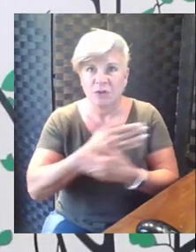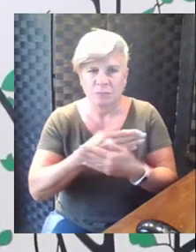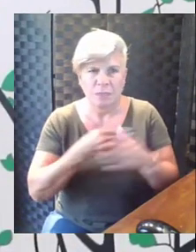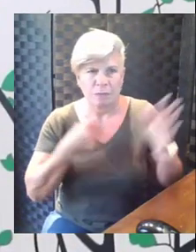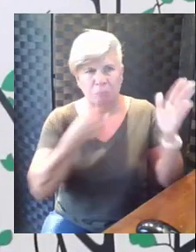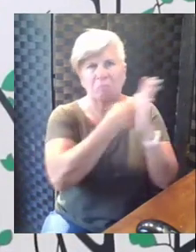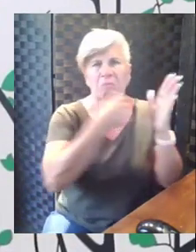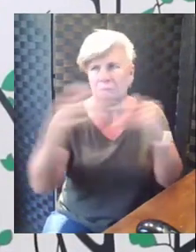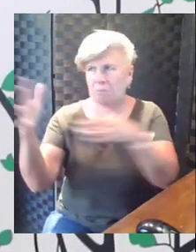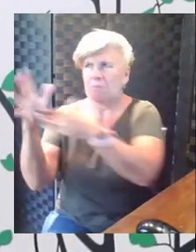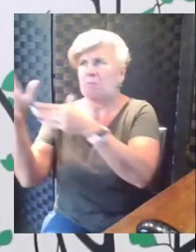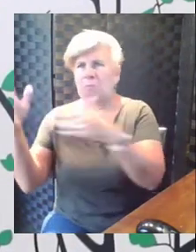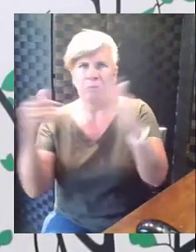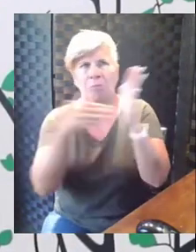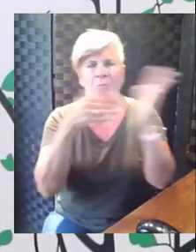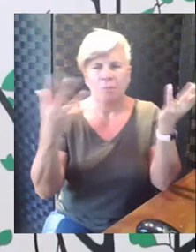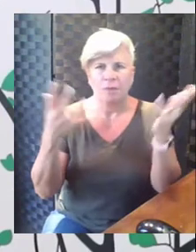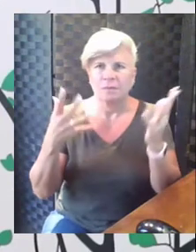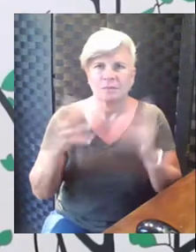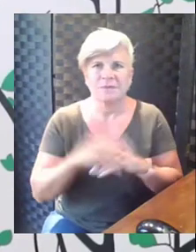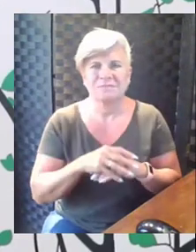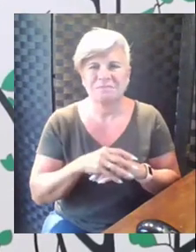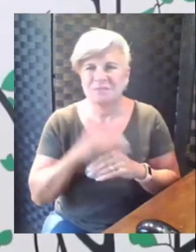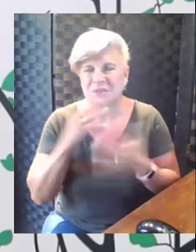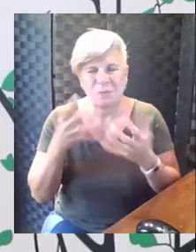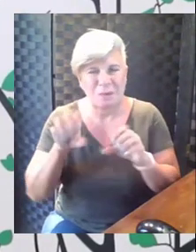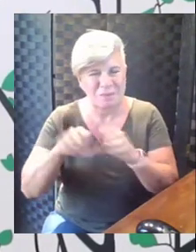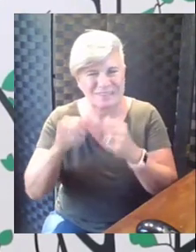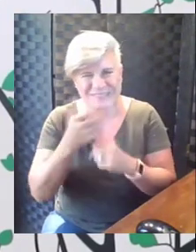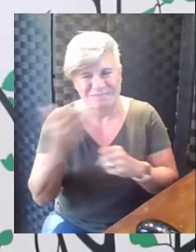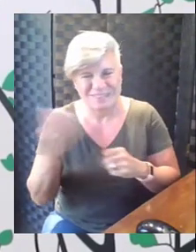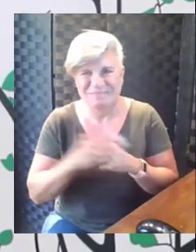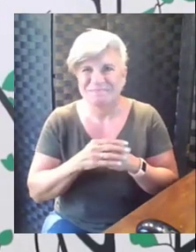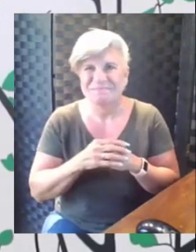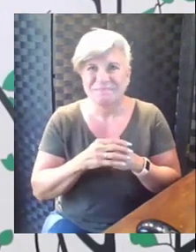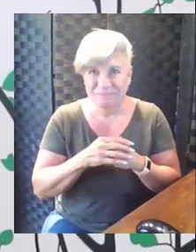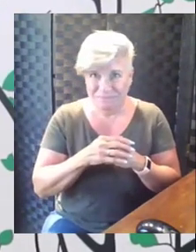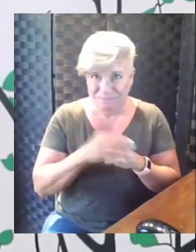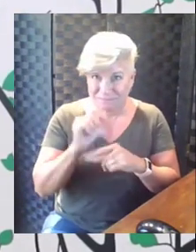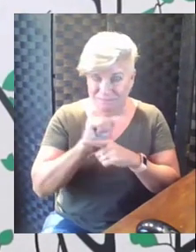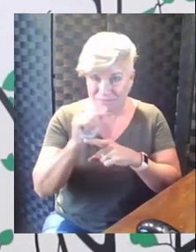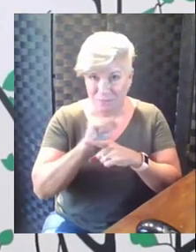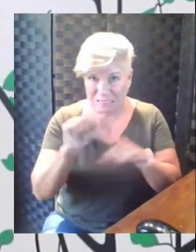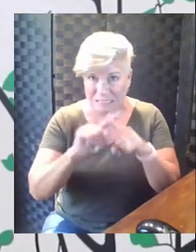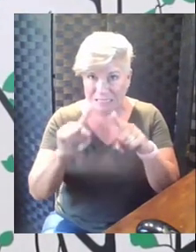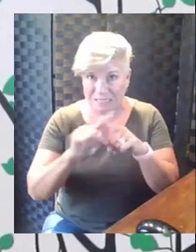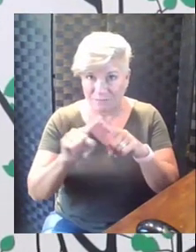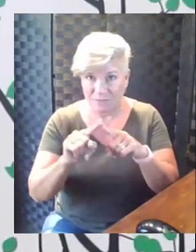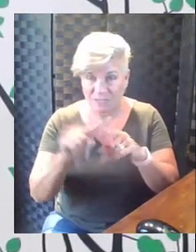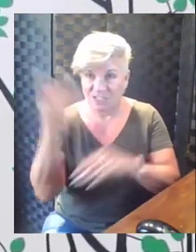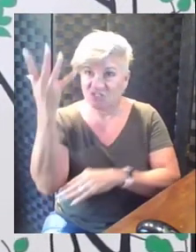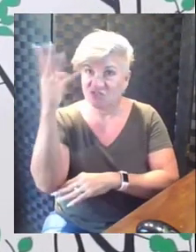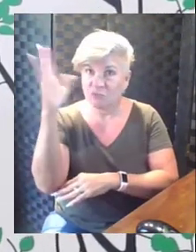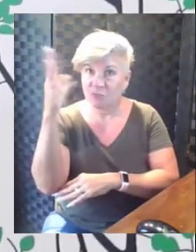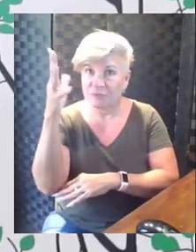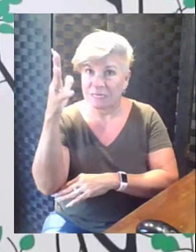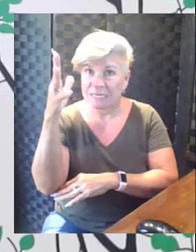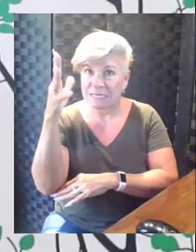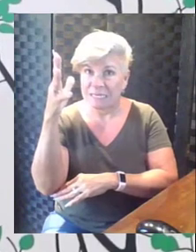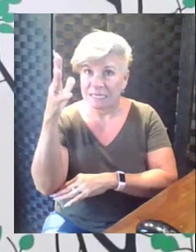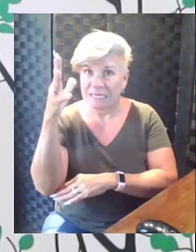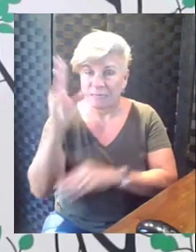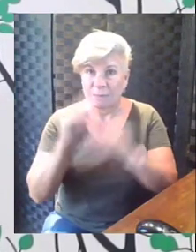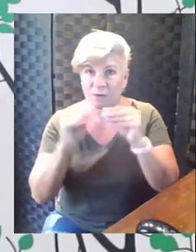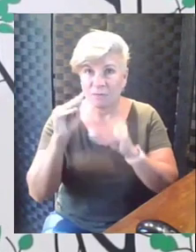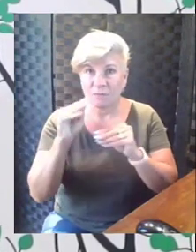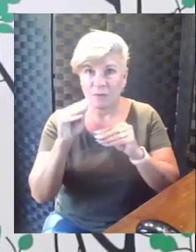to touch anything or knock anything off. All right, so we're going to practice some different tree poses. When you're a tree, you're going